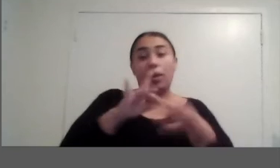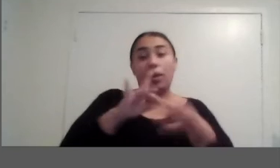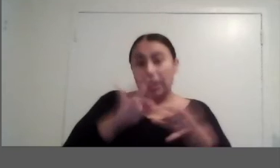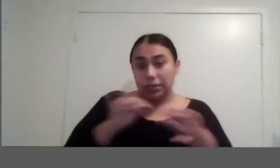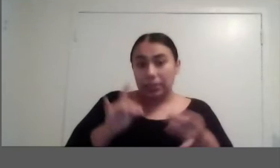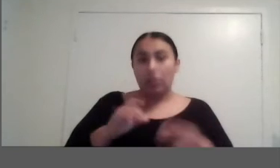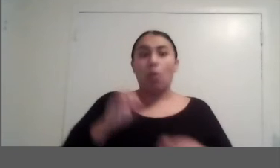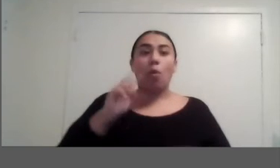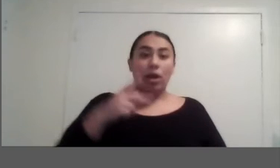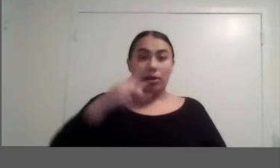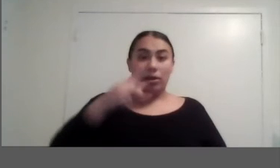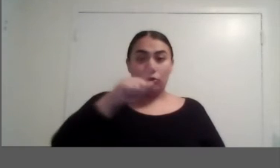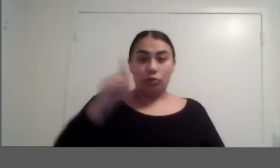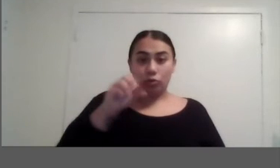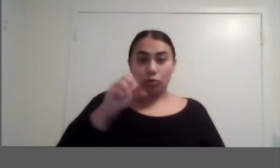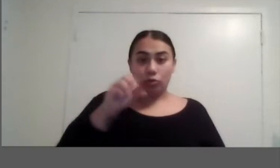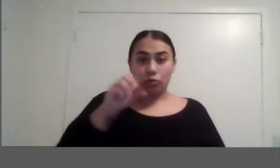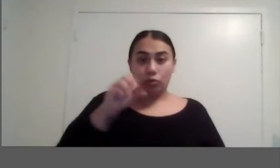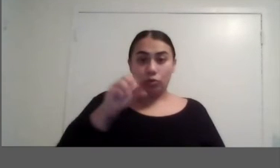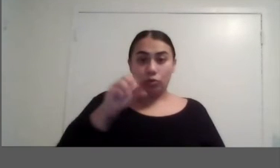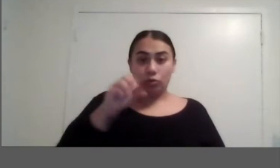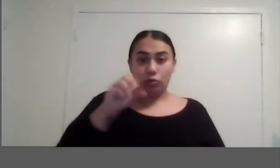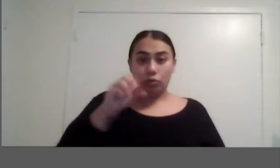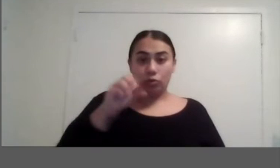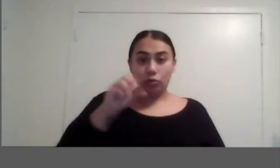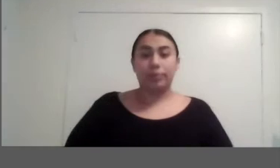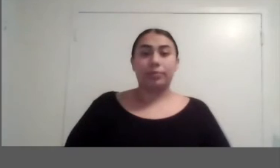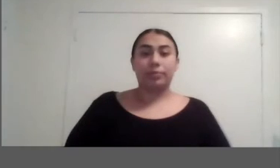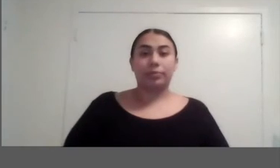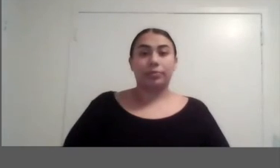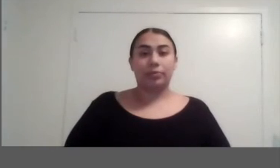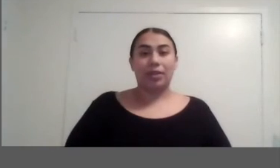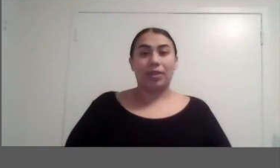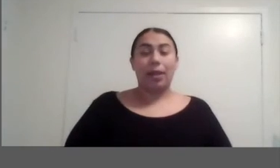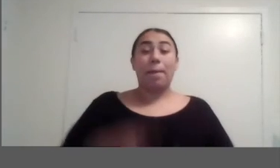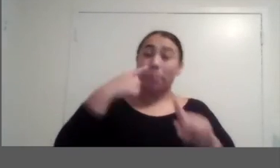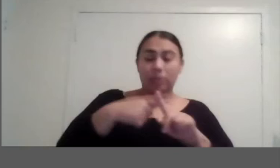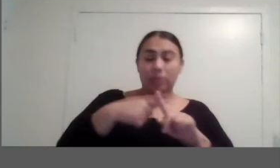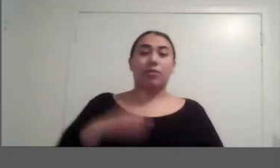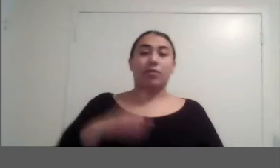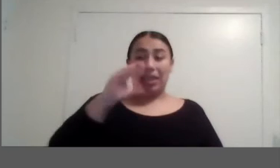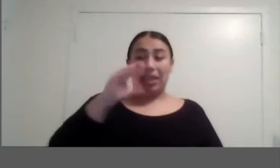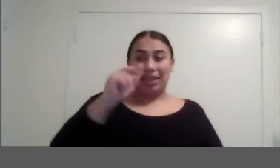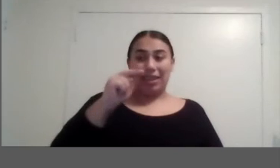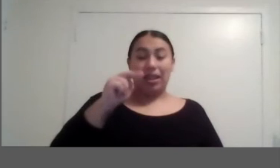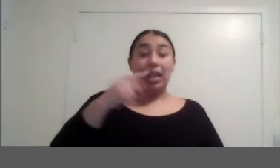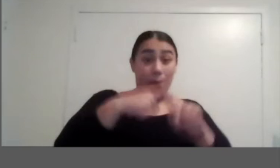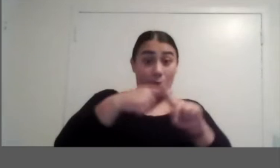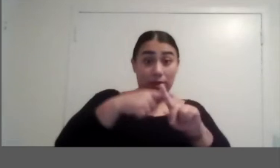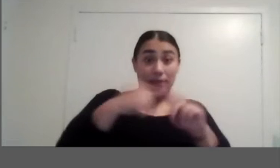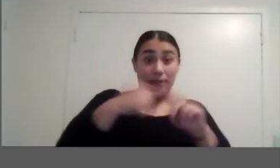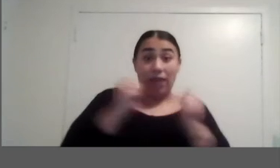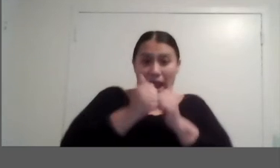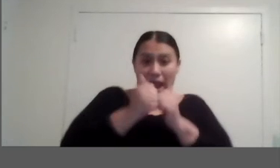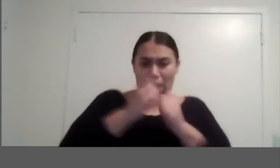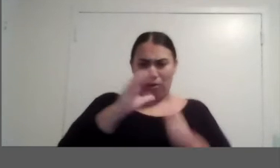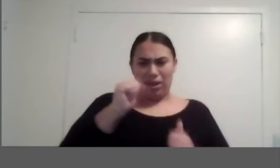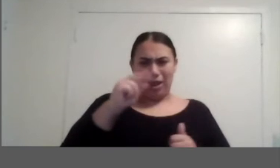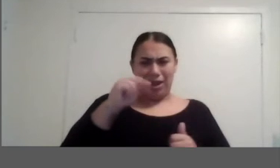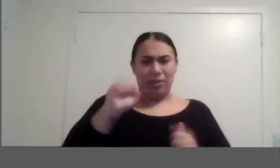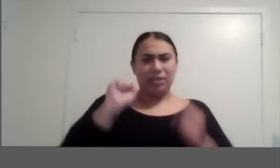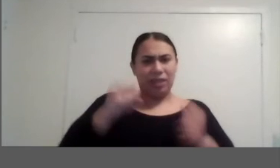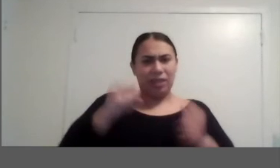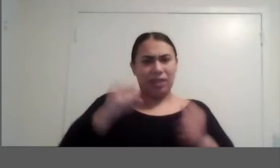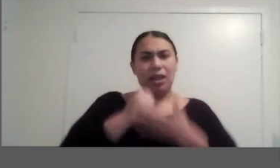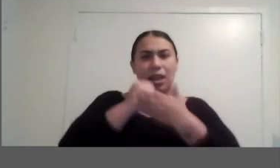preventing the patient from socializing, such as chronic pain. A positive outcome of using medical cannabis through a